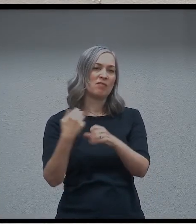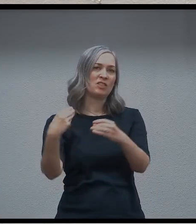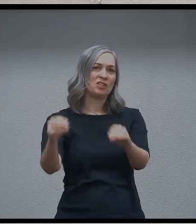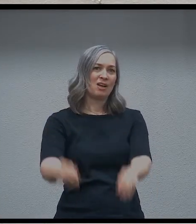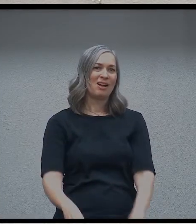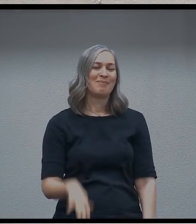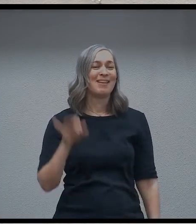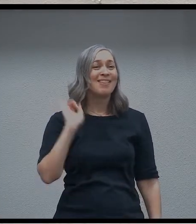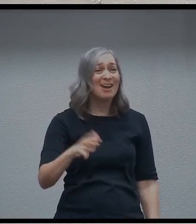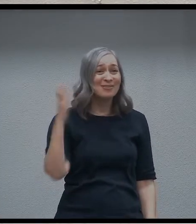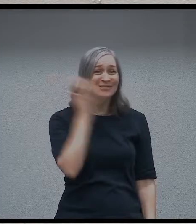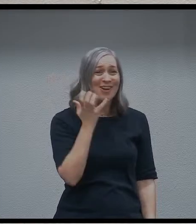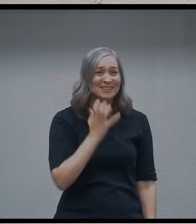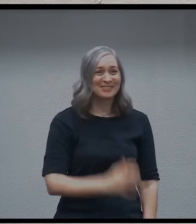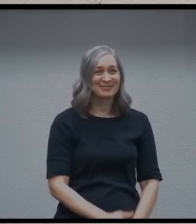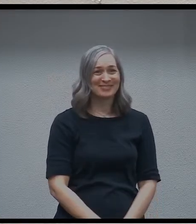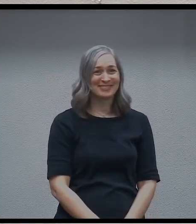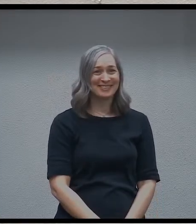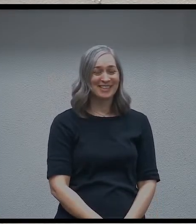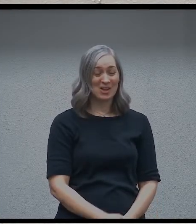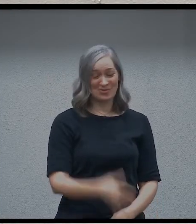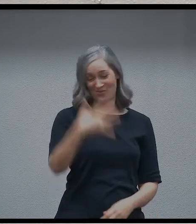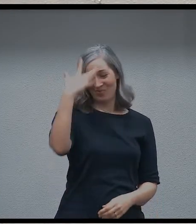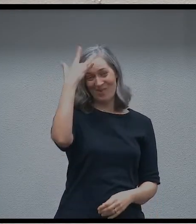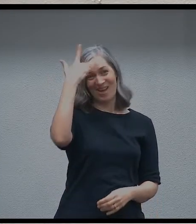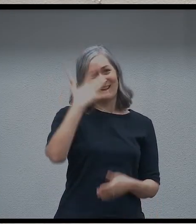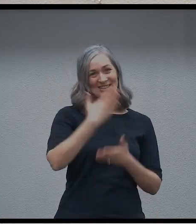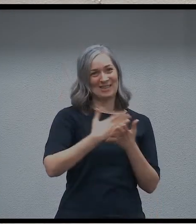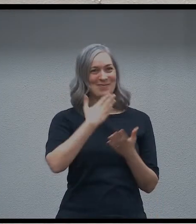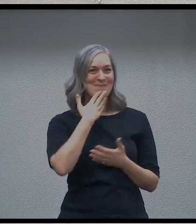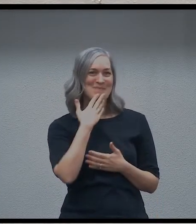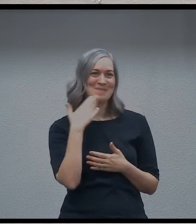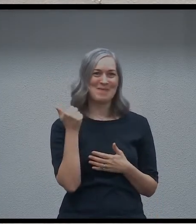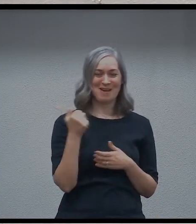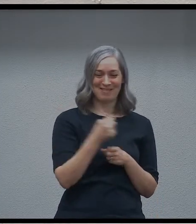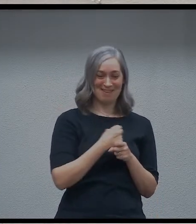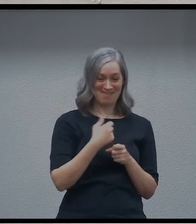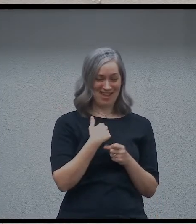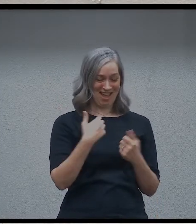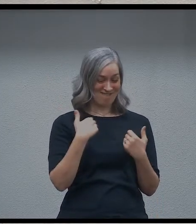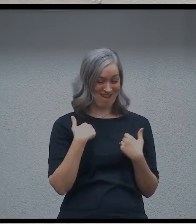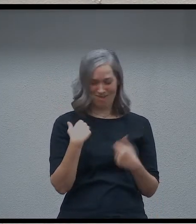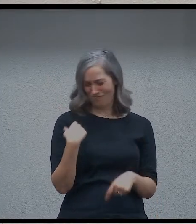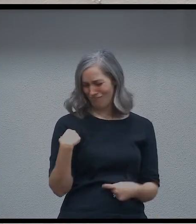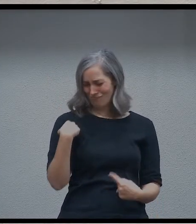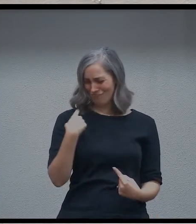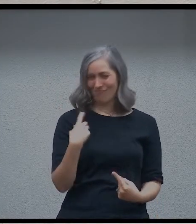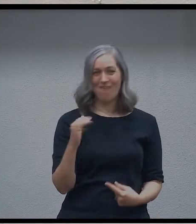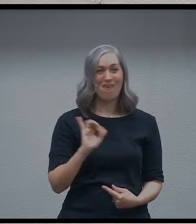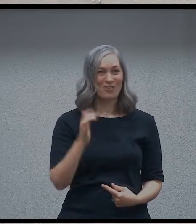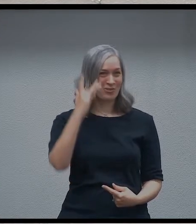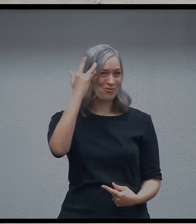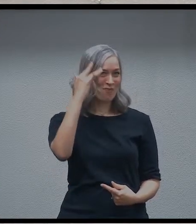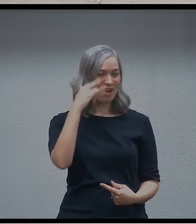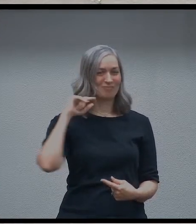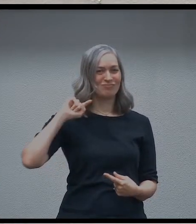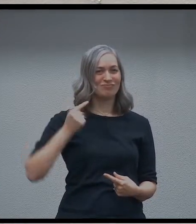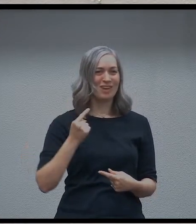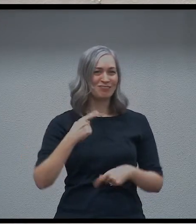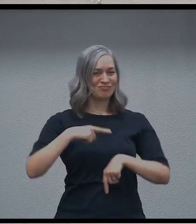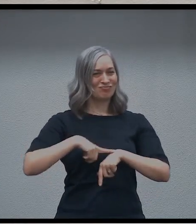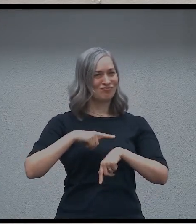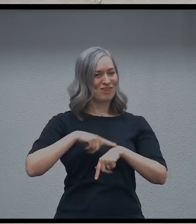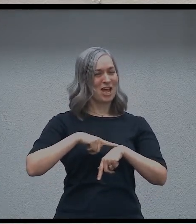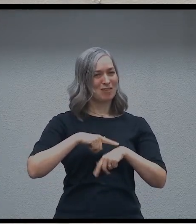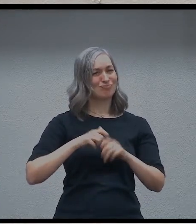awesome. One, because it was some of the best coffee I think I've ever had in my life. Amen. Two, because we were just spending time with